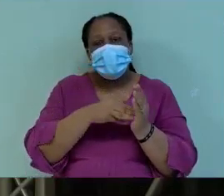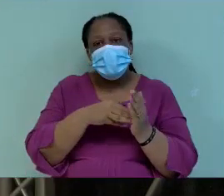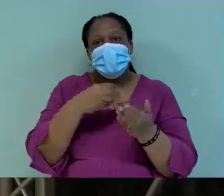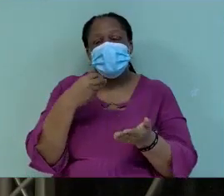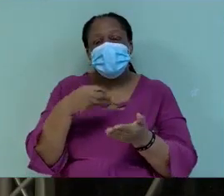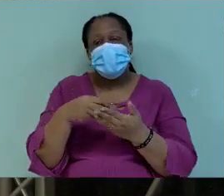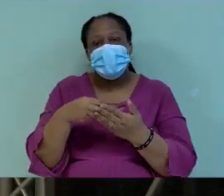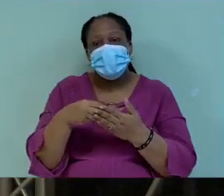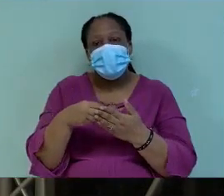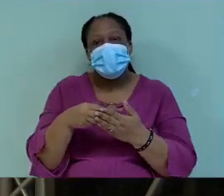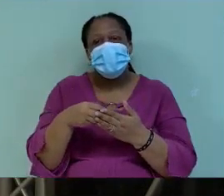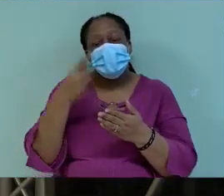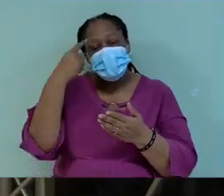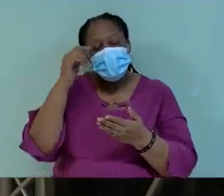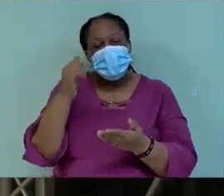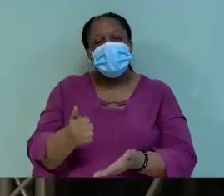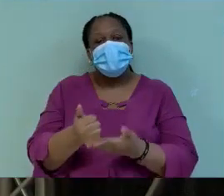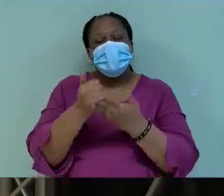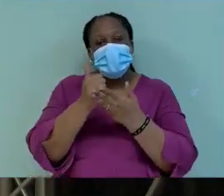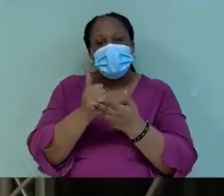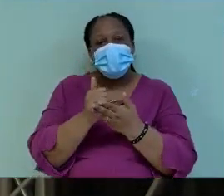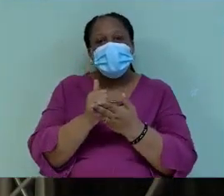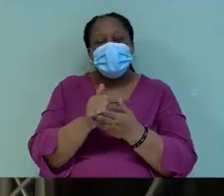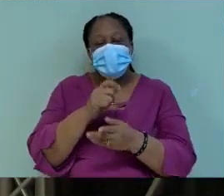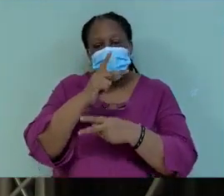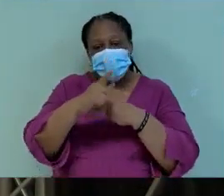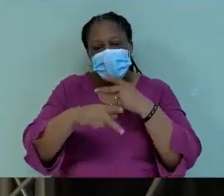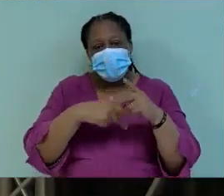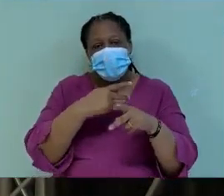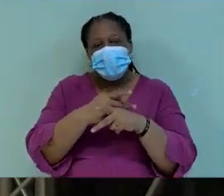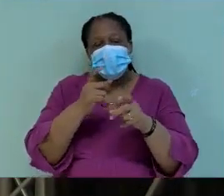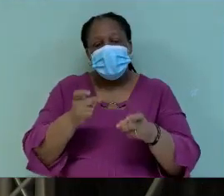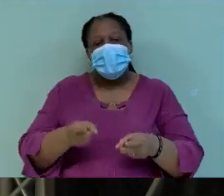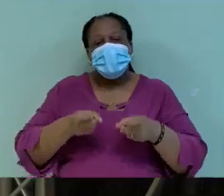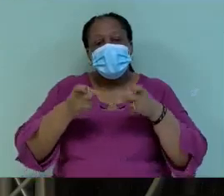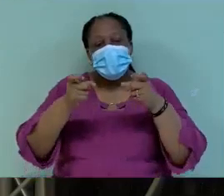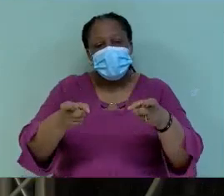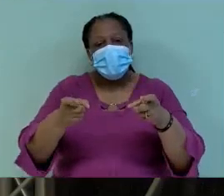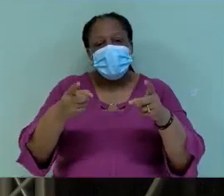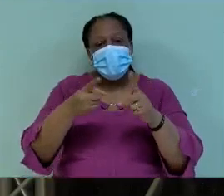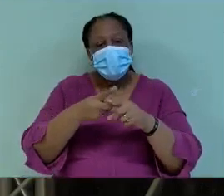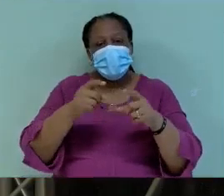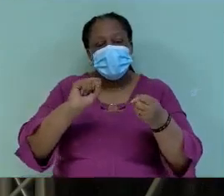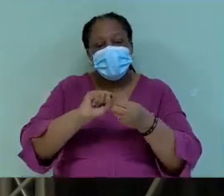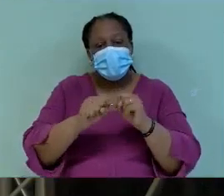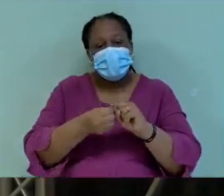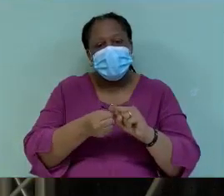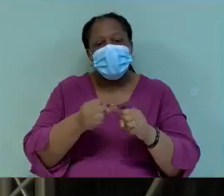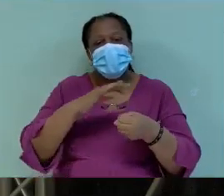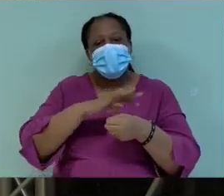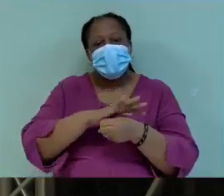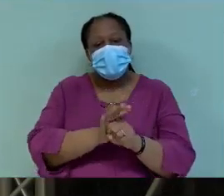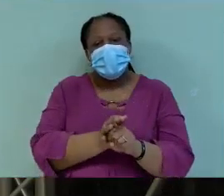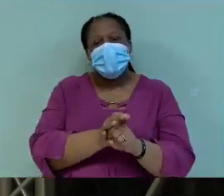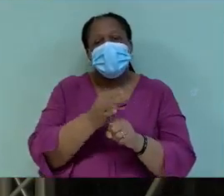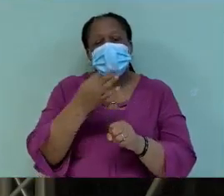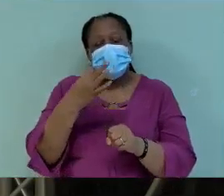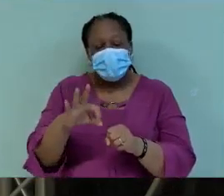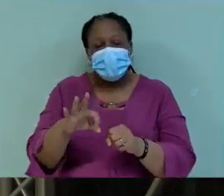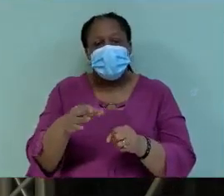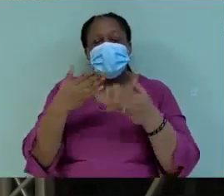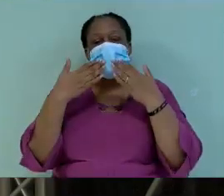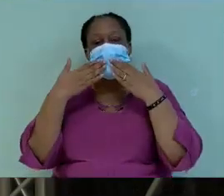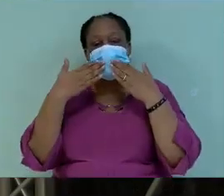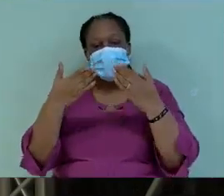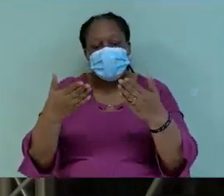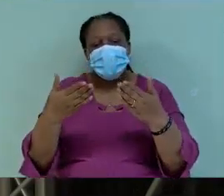thank you, Mr. Williams, for your kind contribution to this fight against COVID-19. Thank